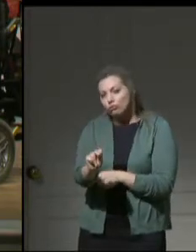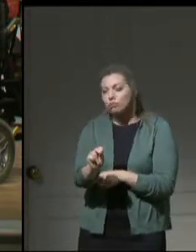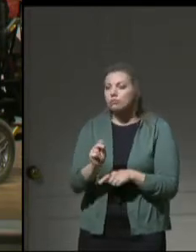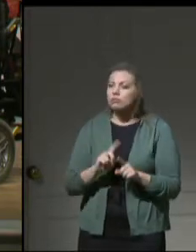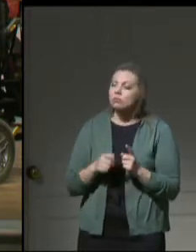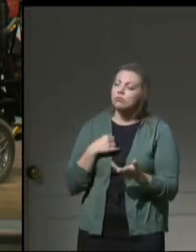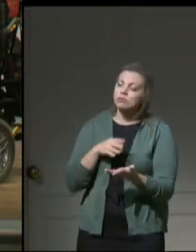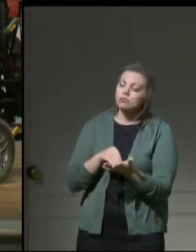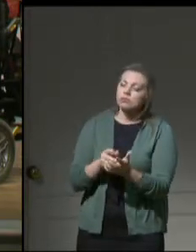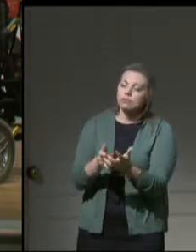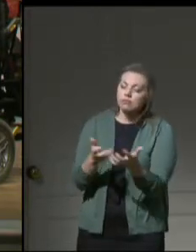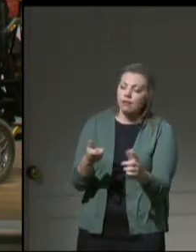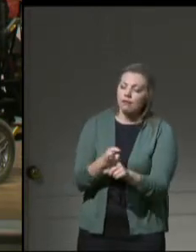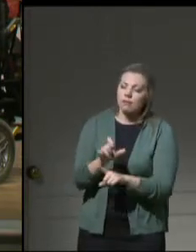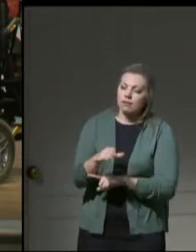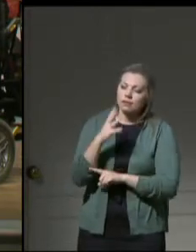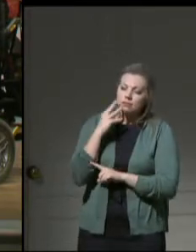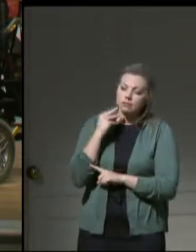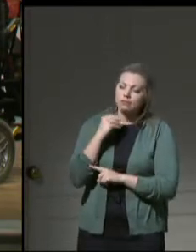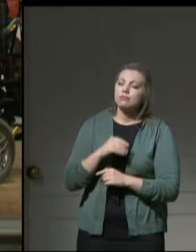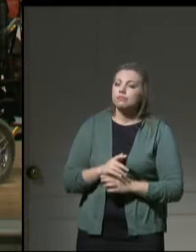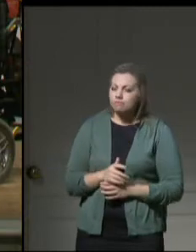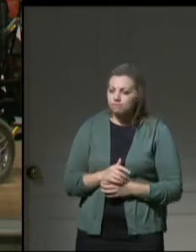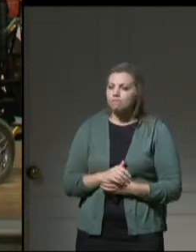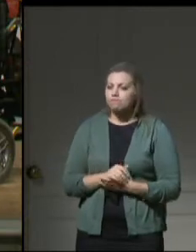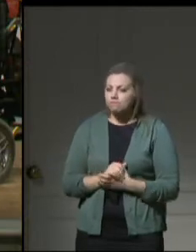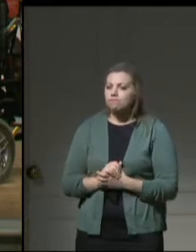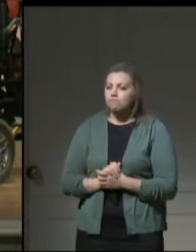So we learned a lot from doing that.